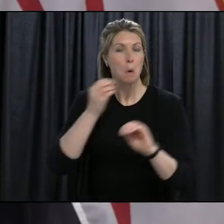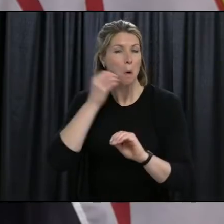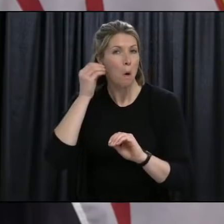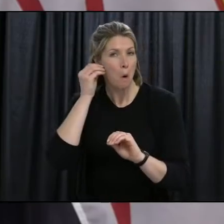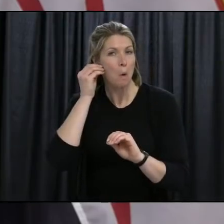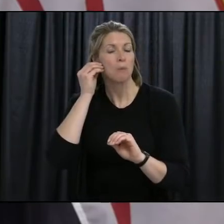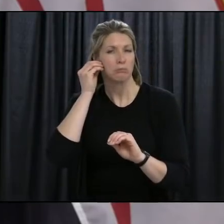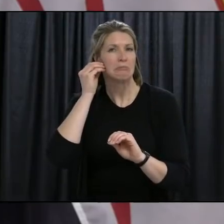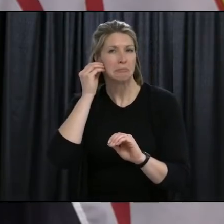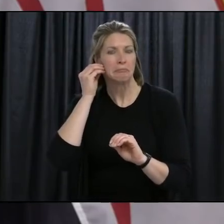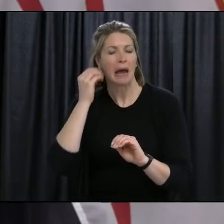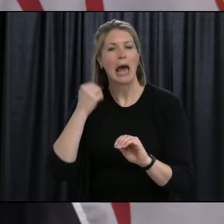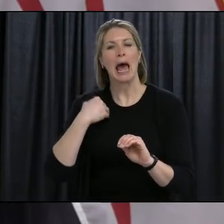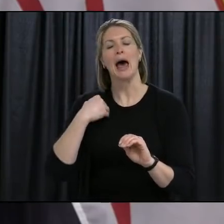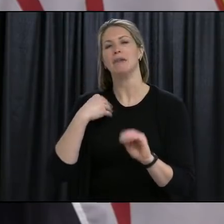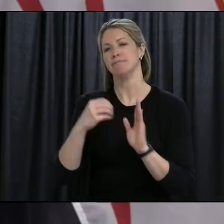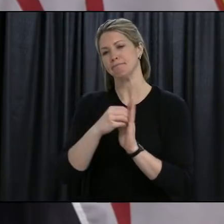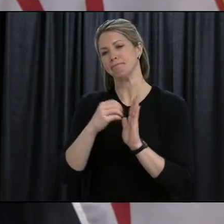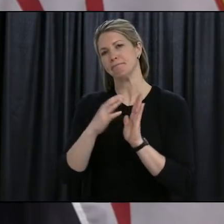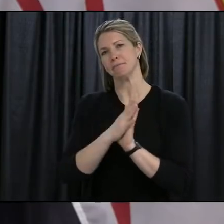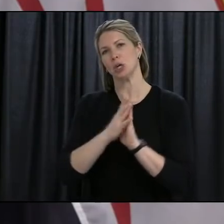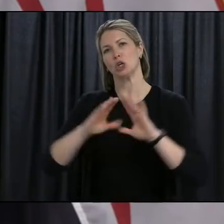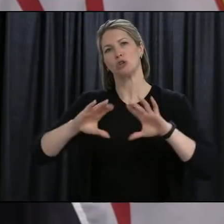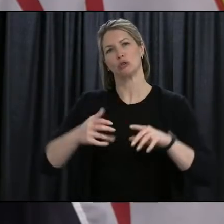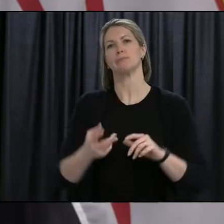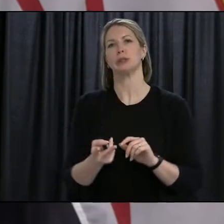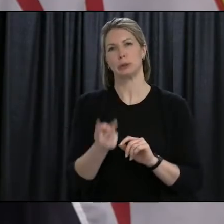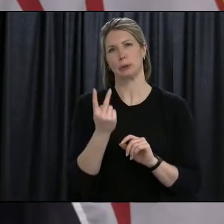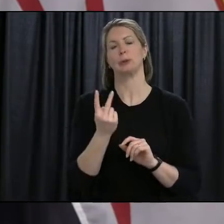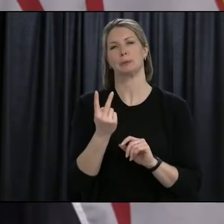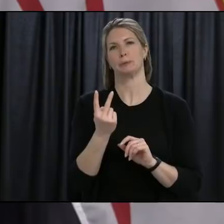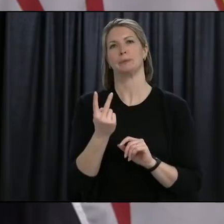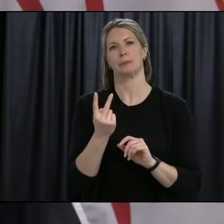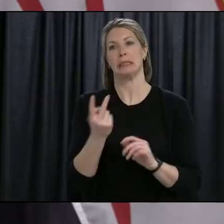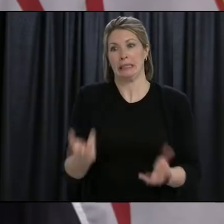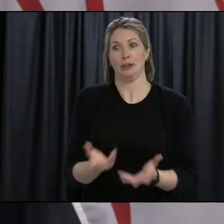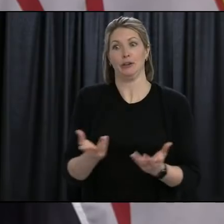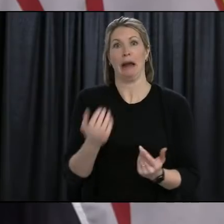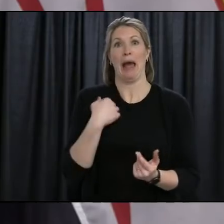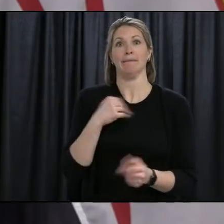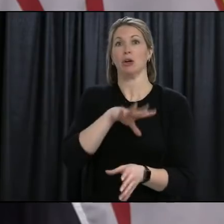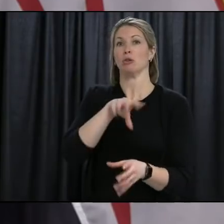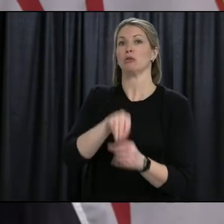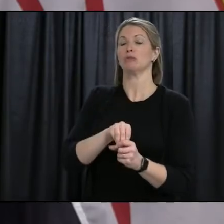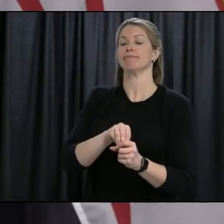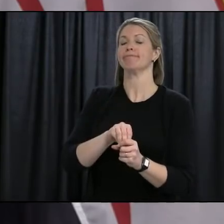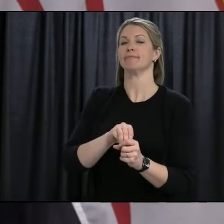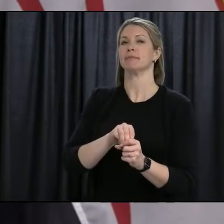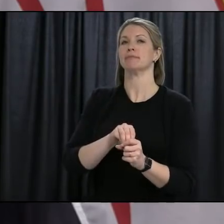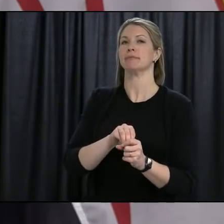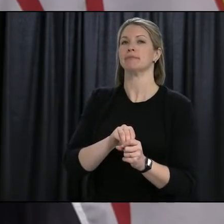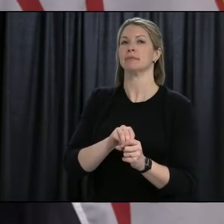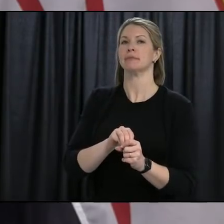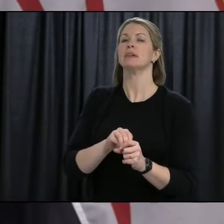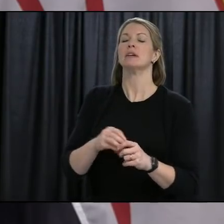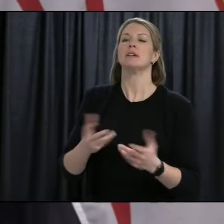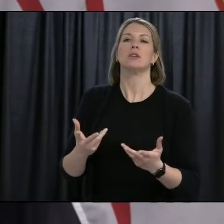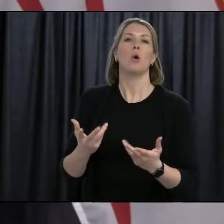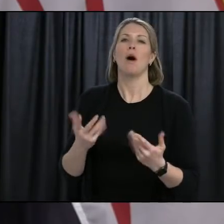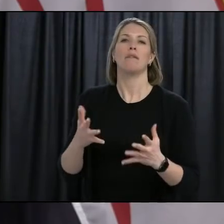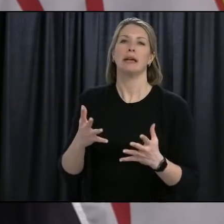people who are challenged with homelessness or who are precariously housed would be part of that